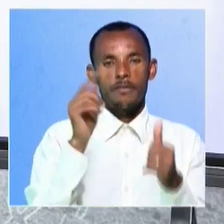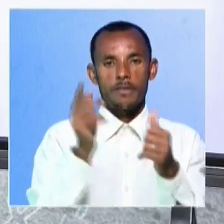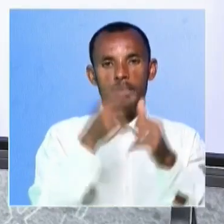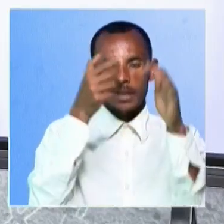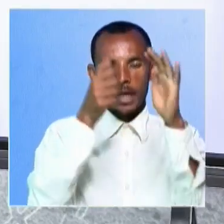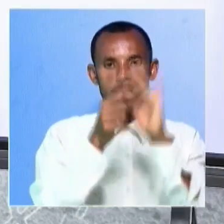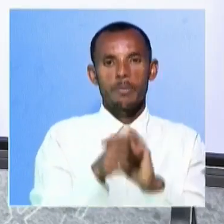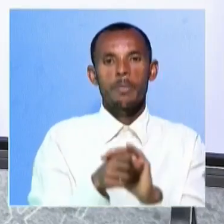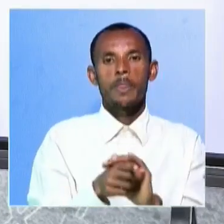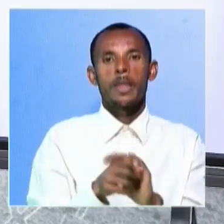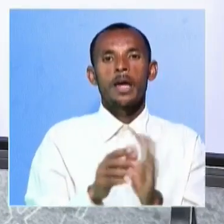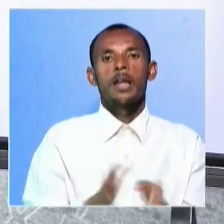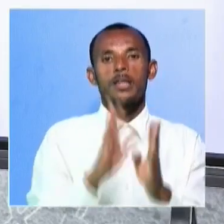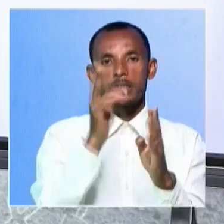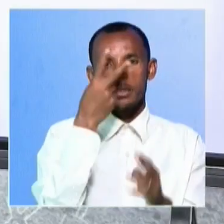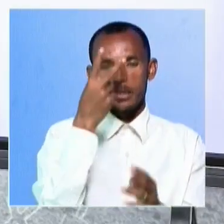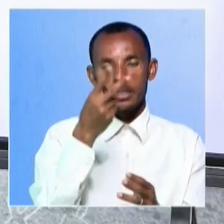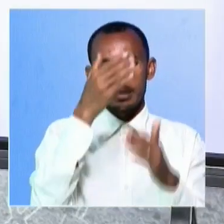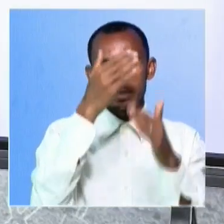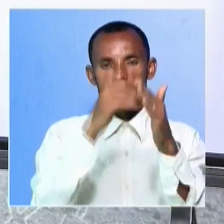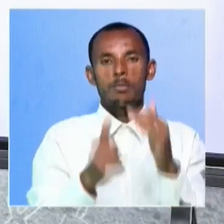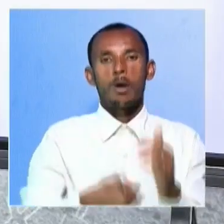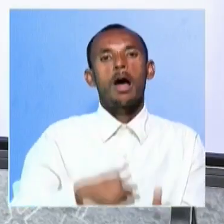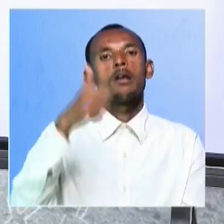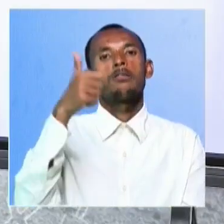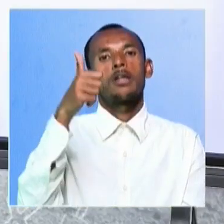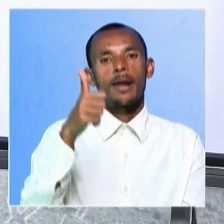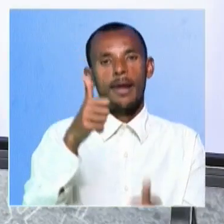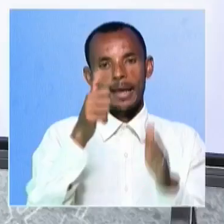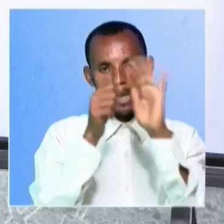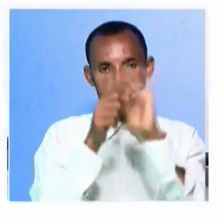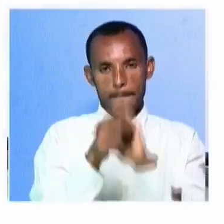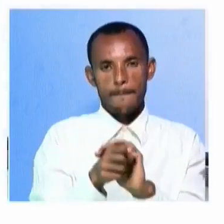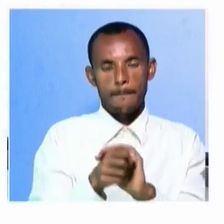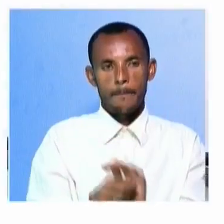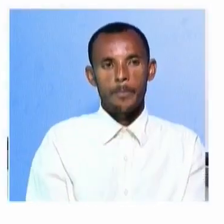example. Let's see some other example.